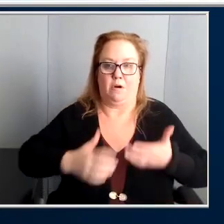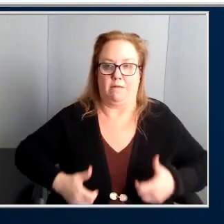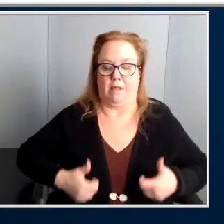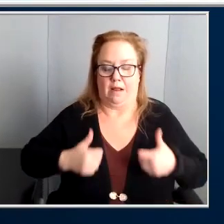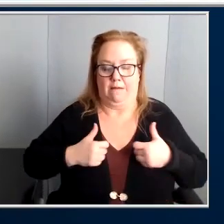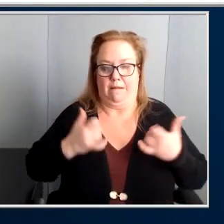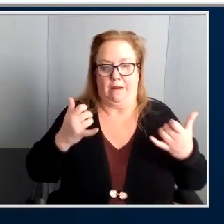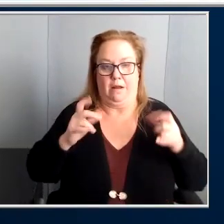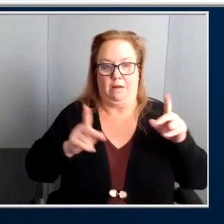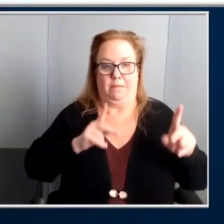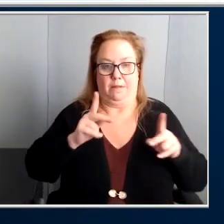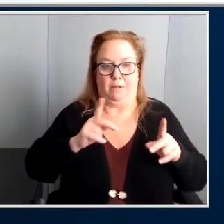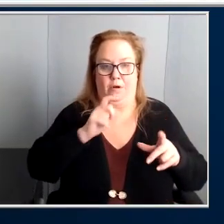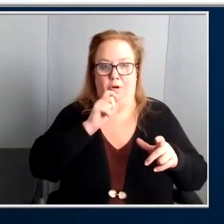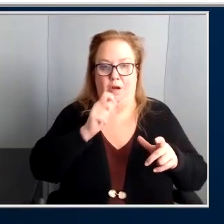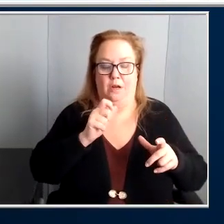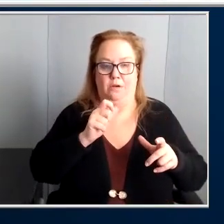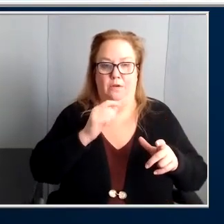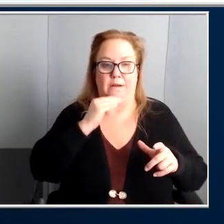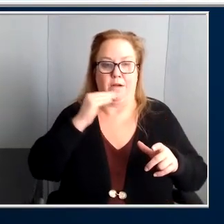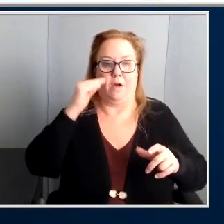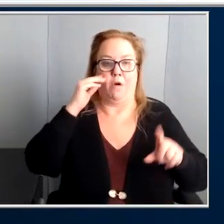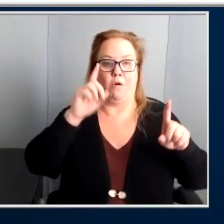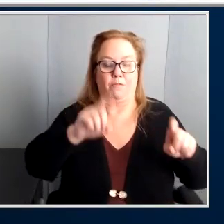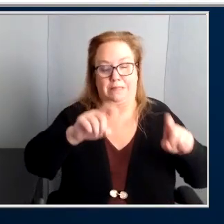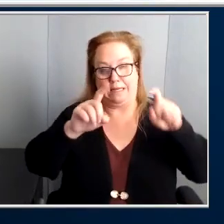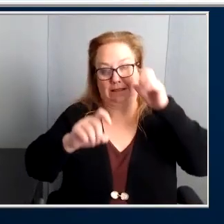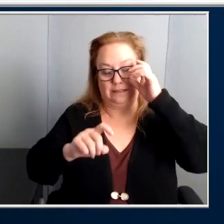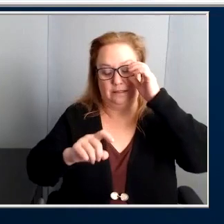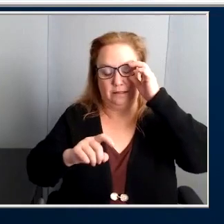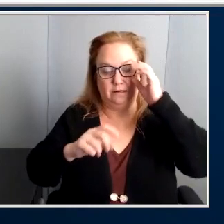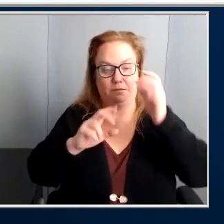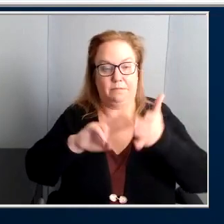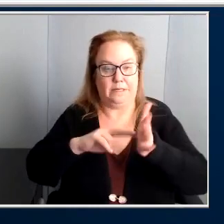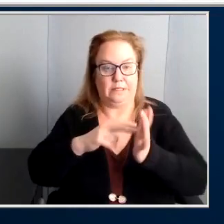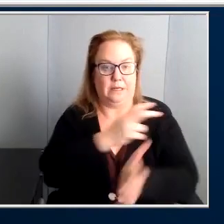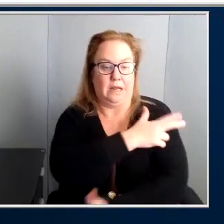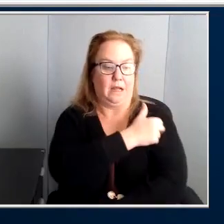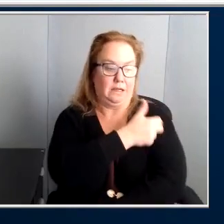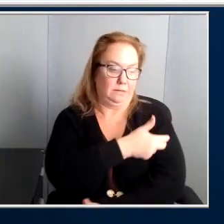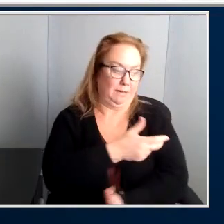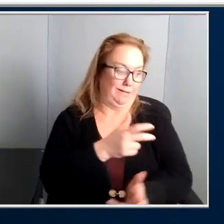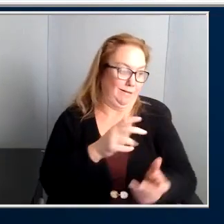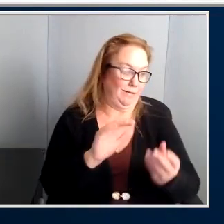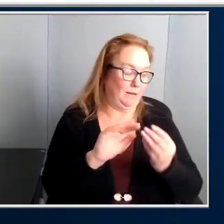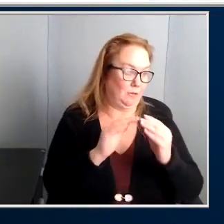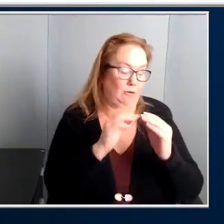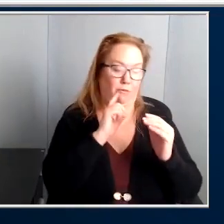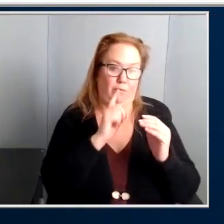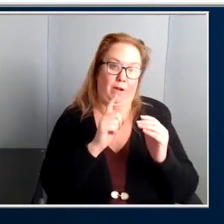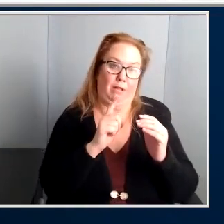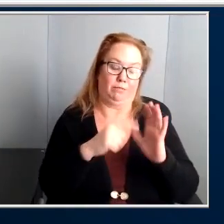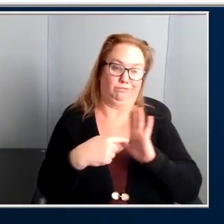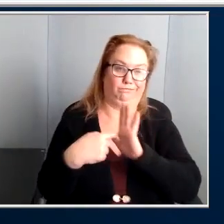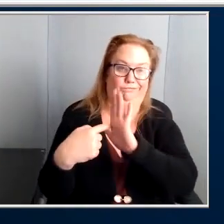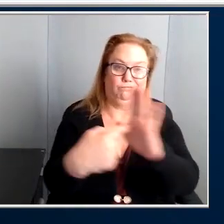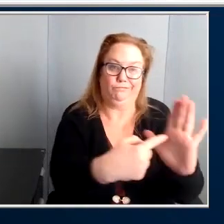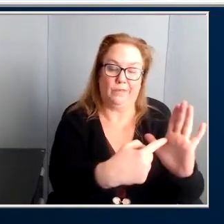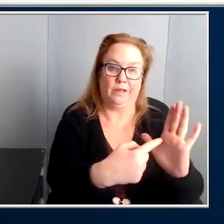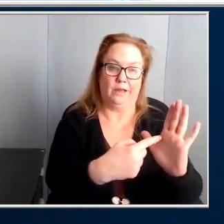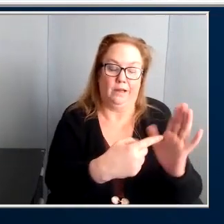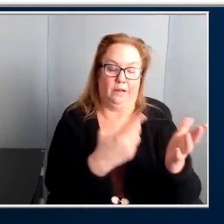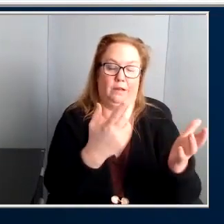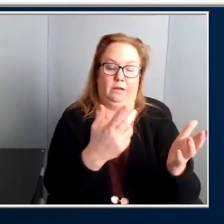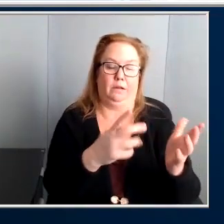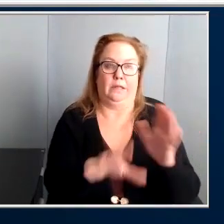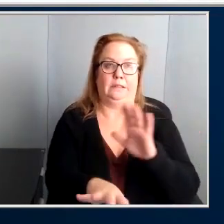even people who aren't doing as many home tests, Yeah. which means that hospitalizations become the only real barometer we have, unless people are doing random testing,